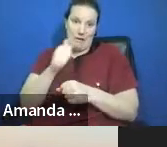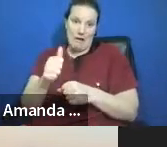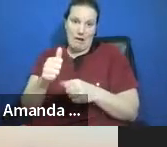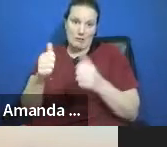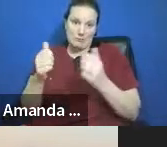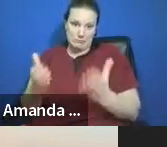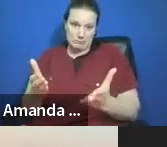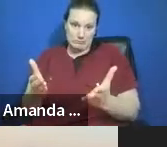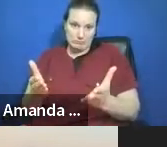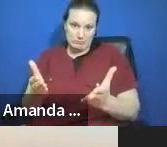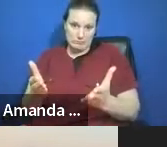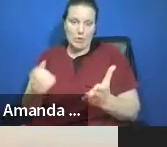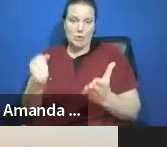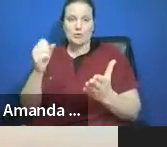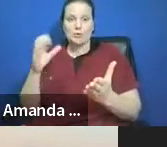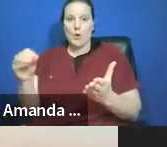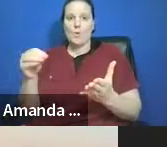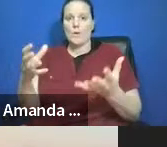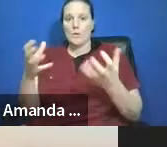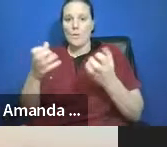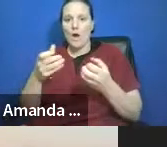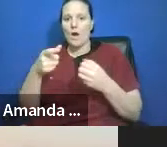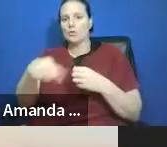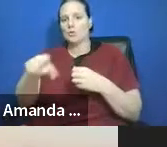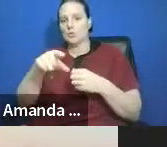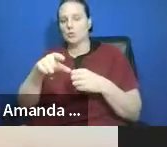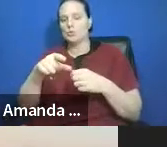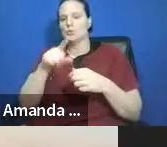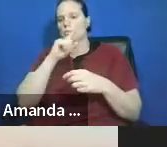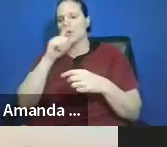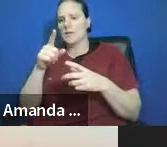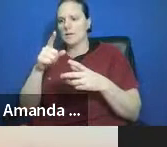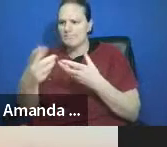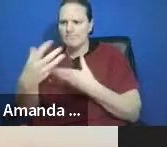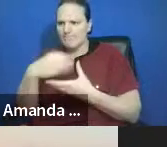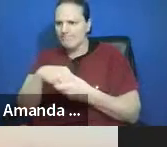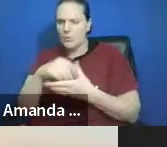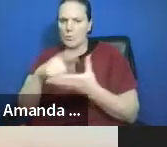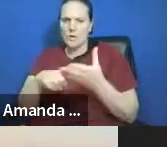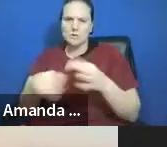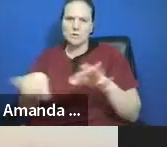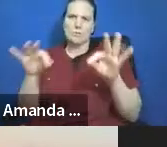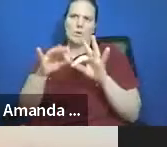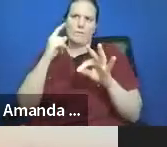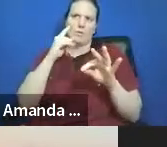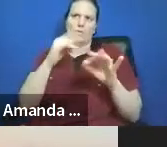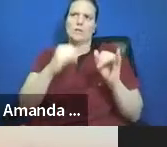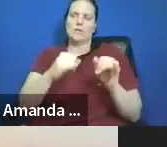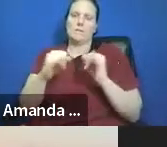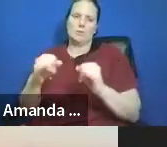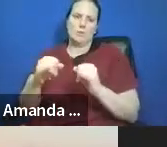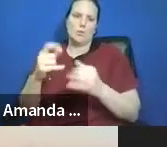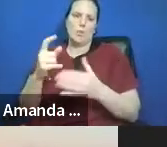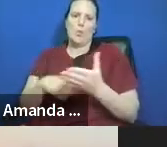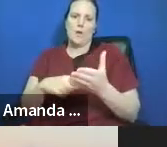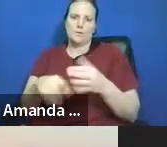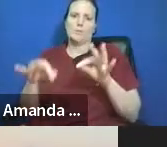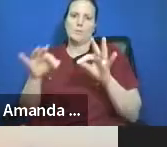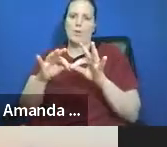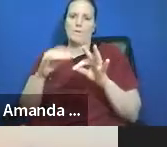so we're wanting you to really lean into what will be important to you as individuals, what will be important to you